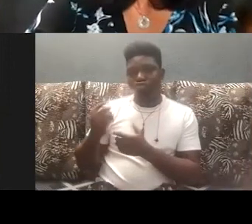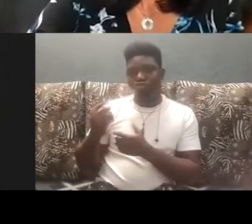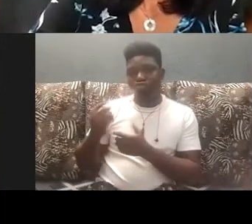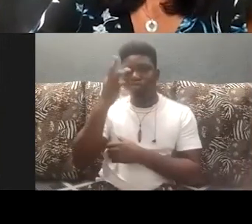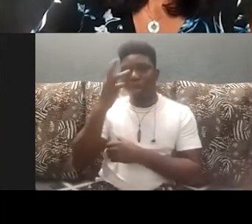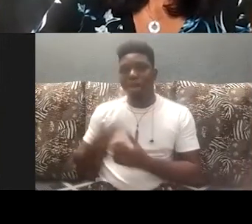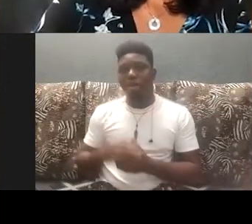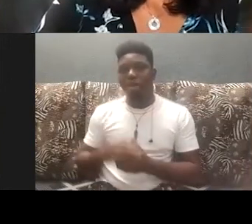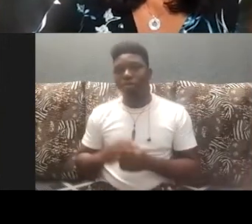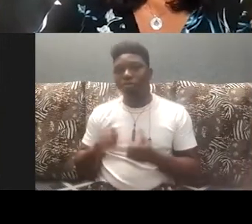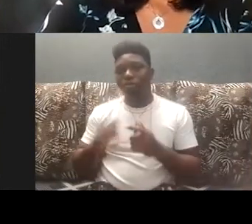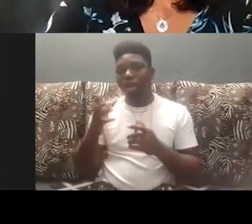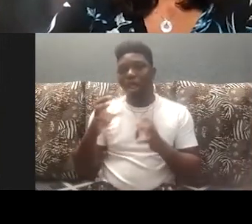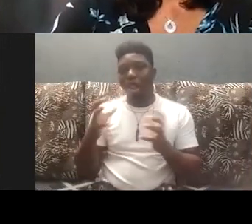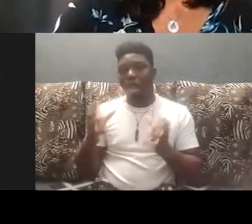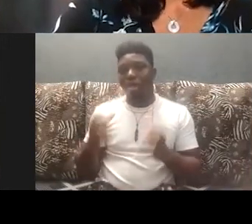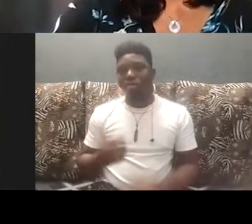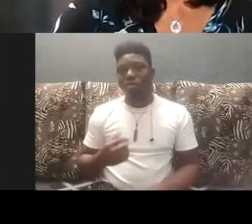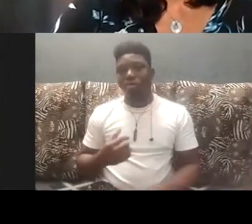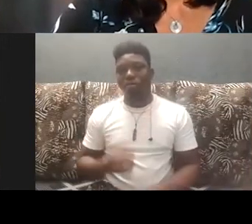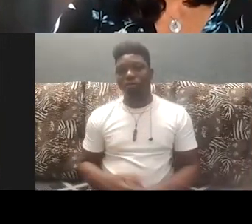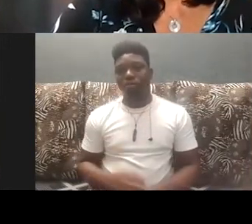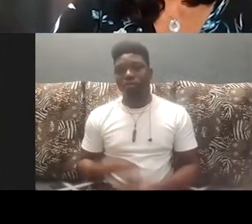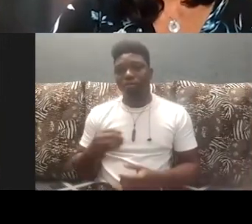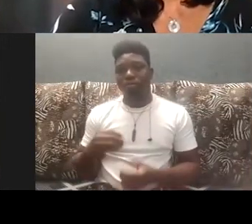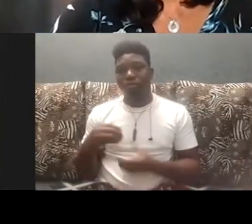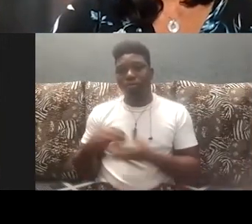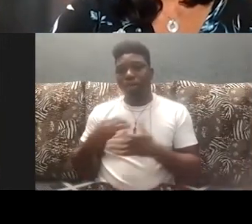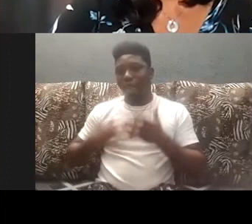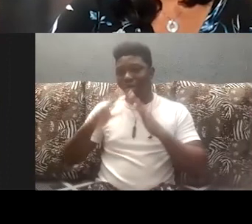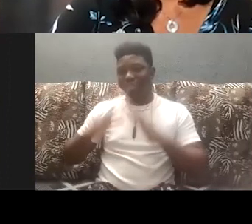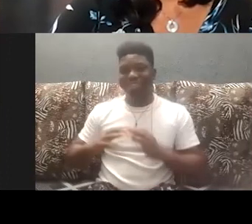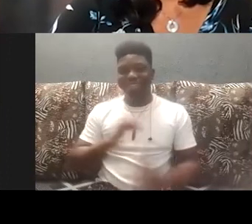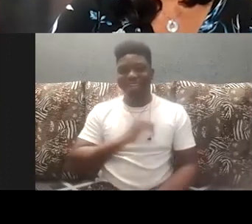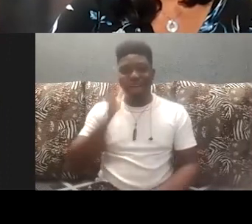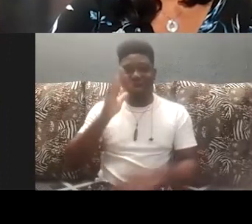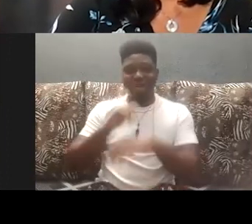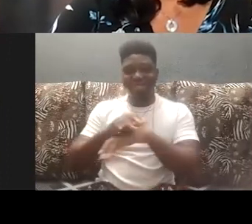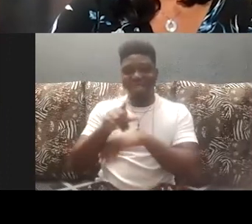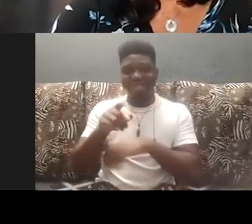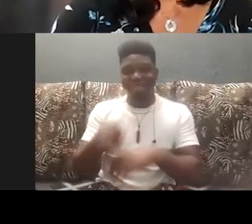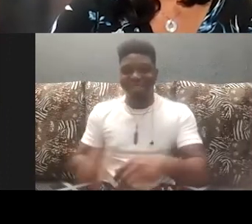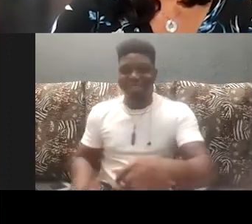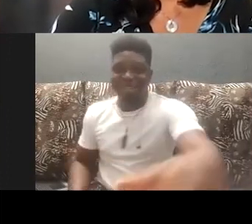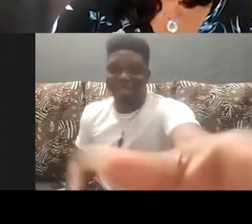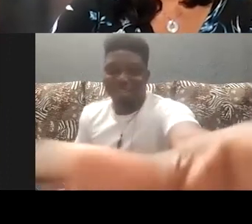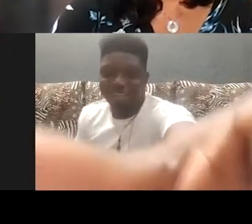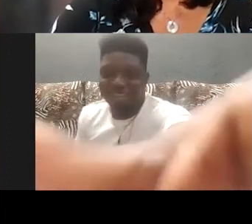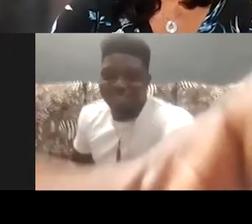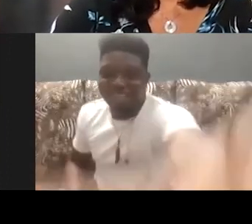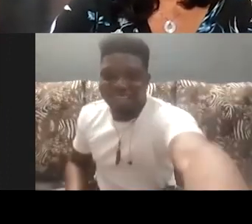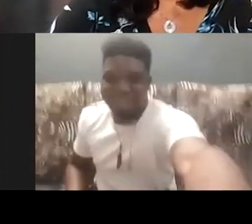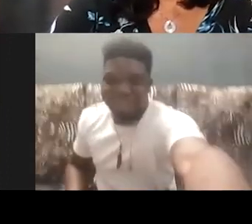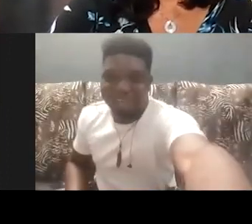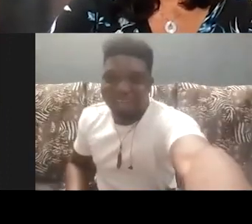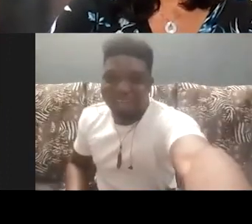in my house, I would send you away with a bottle of wine. But Actually, she would keep you there with a bottle of wine, more accurately. probably more like that.